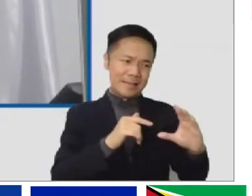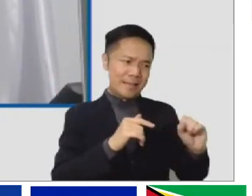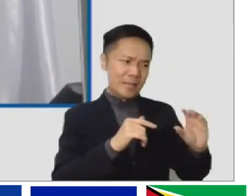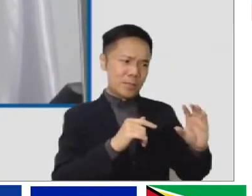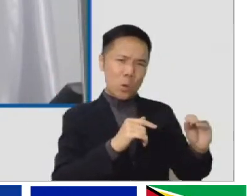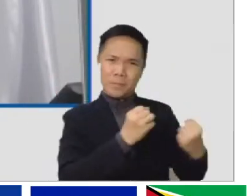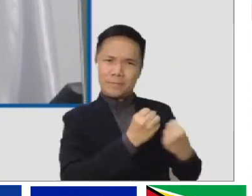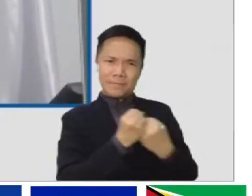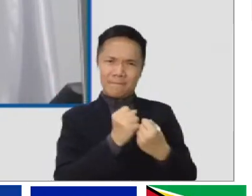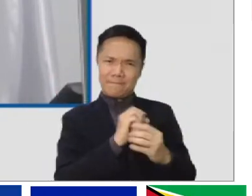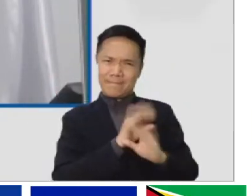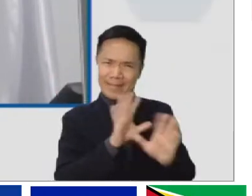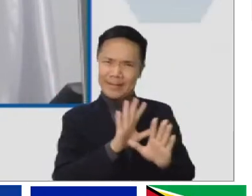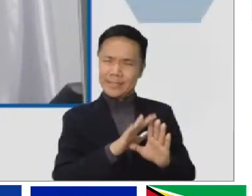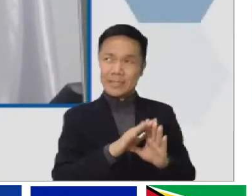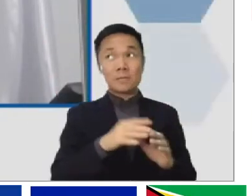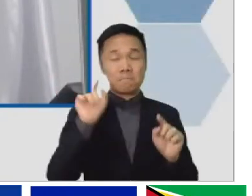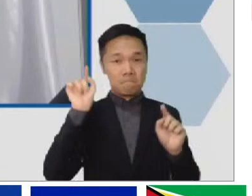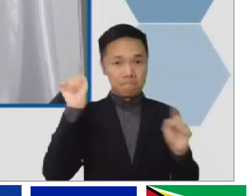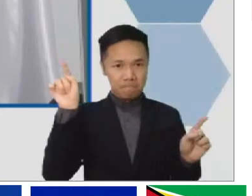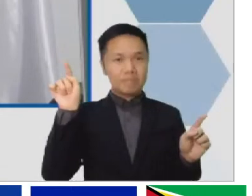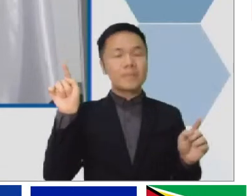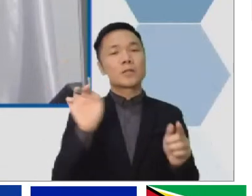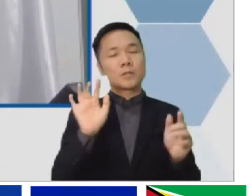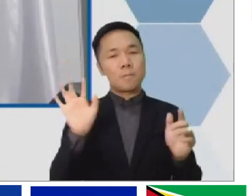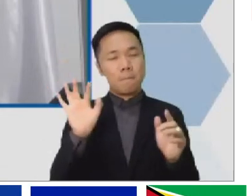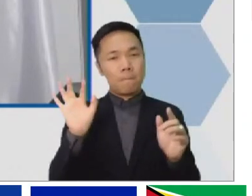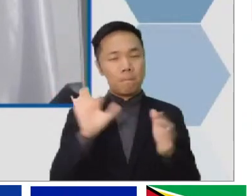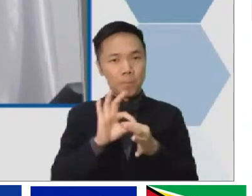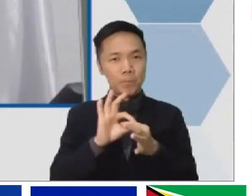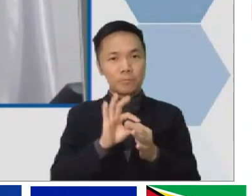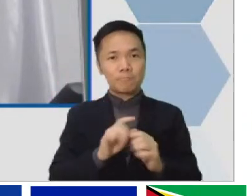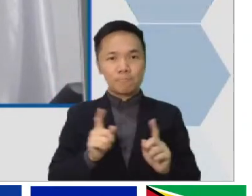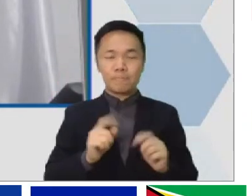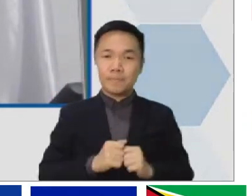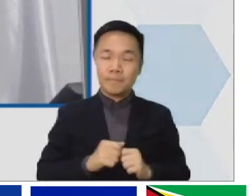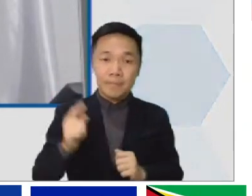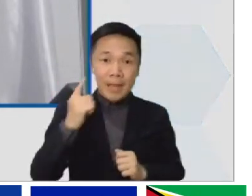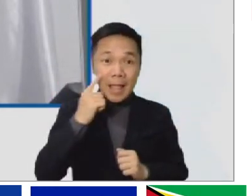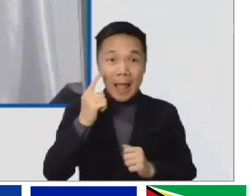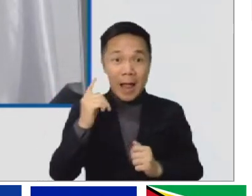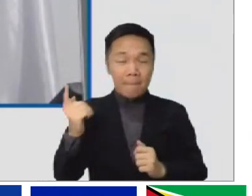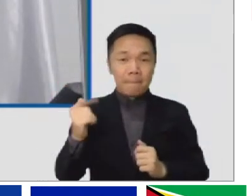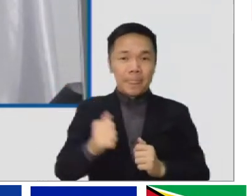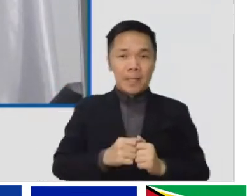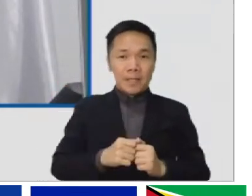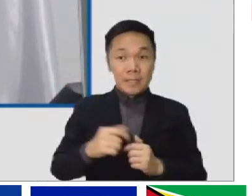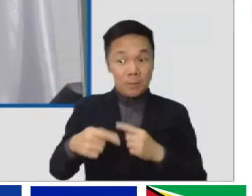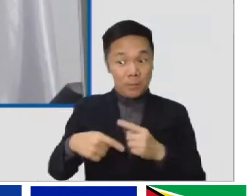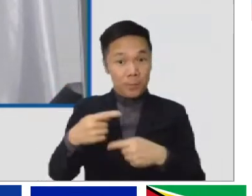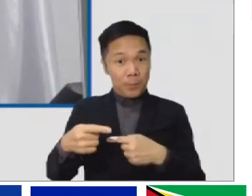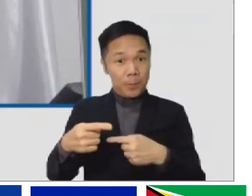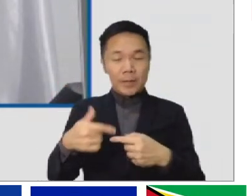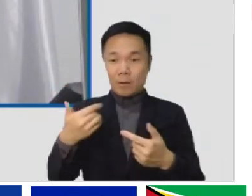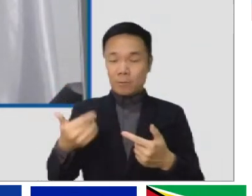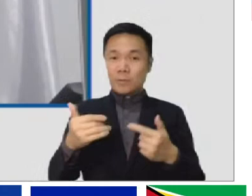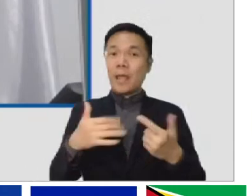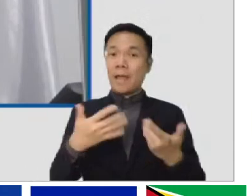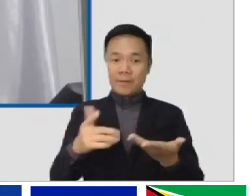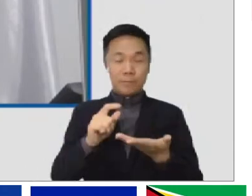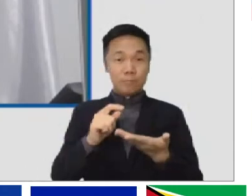an analysis and forecast. So through the platform, we are